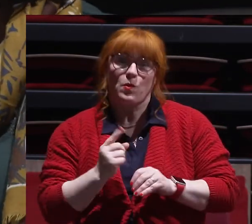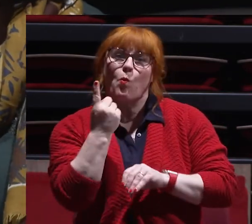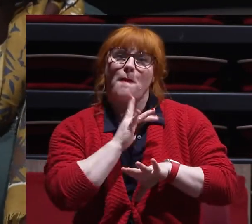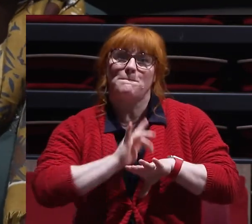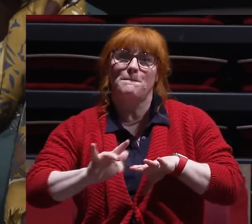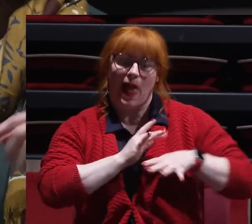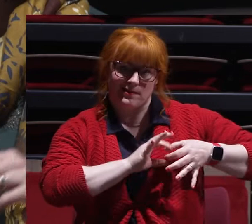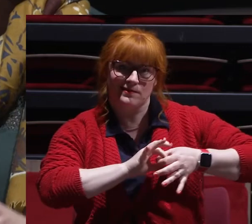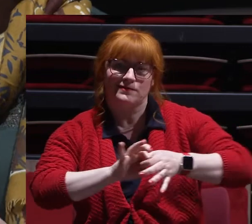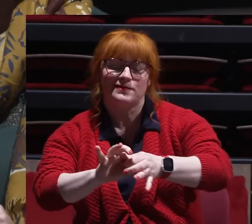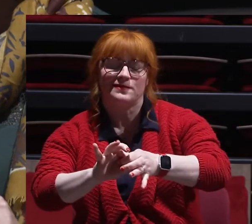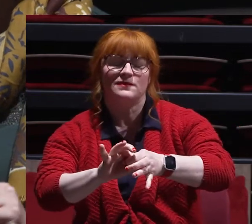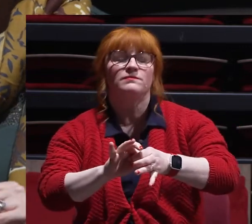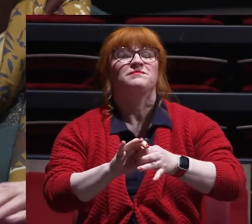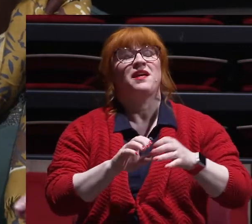play? Right.